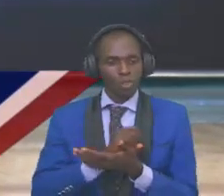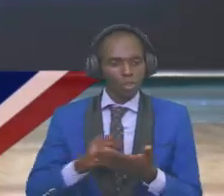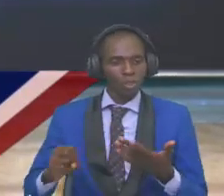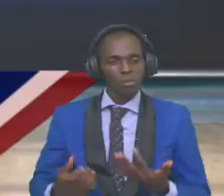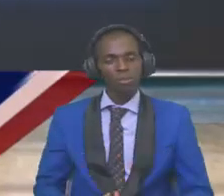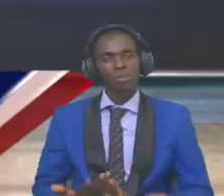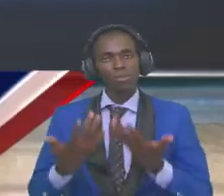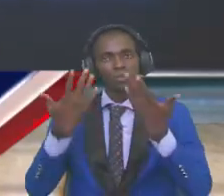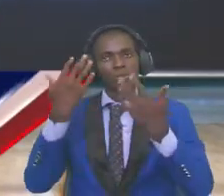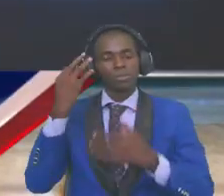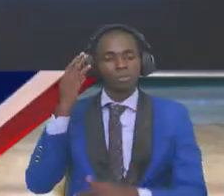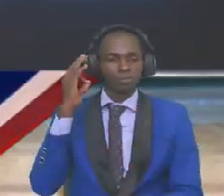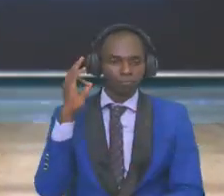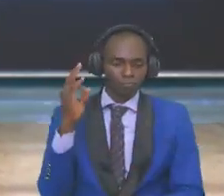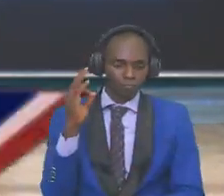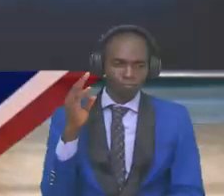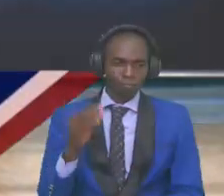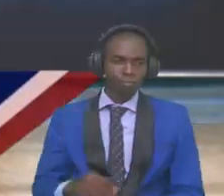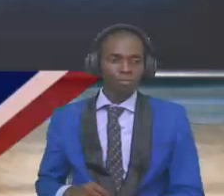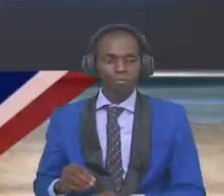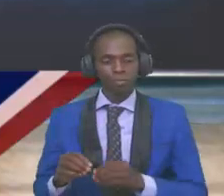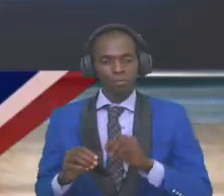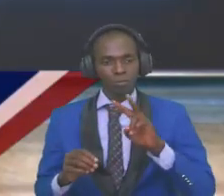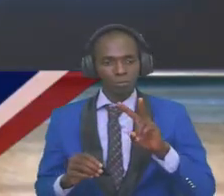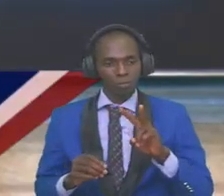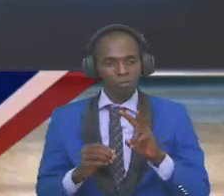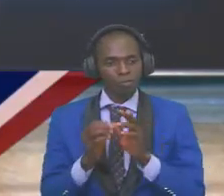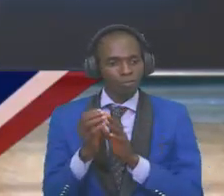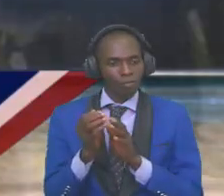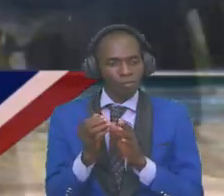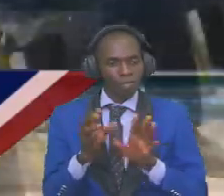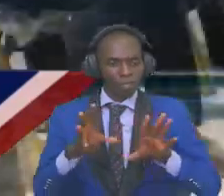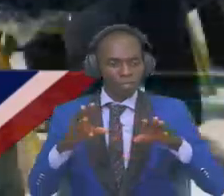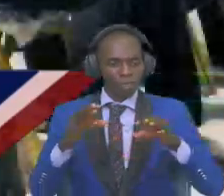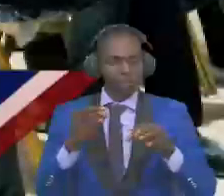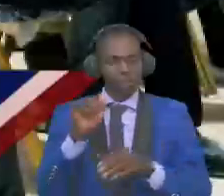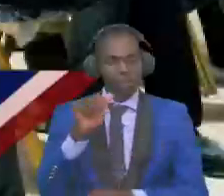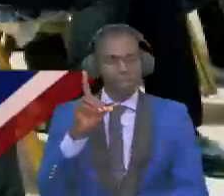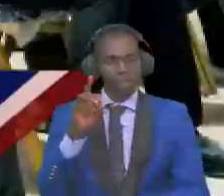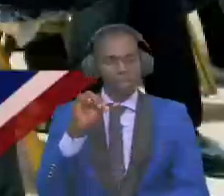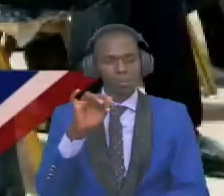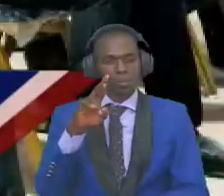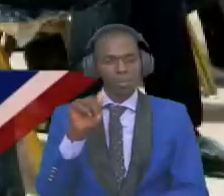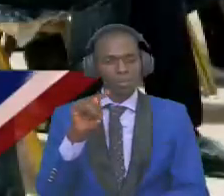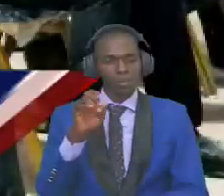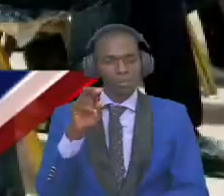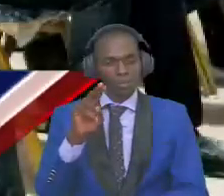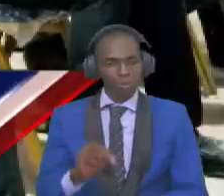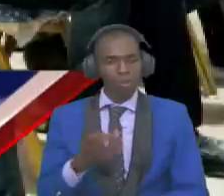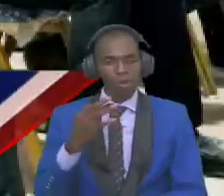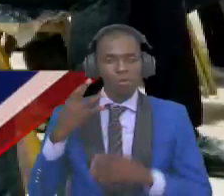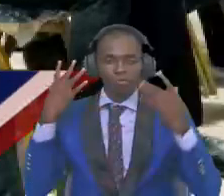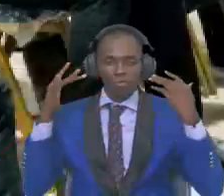two, admiration of soundly sanctified members. And number